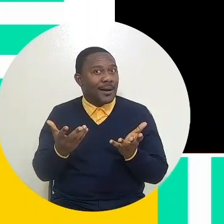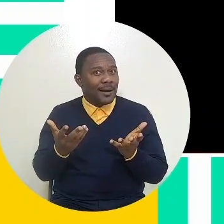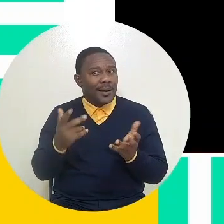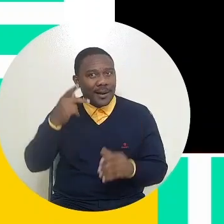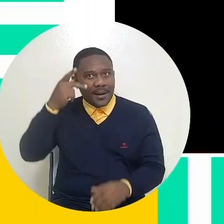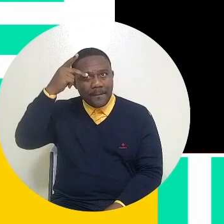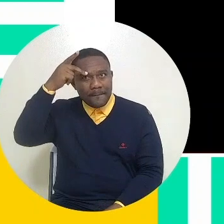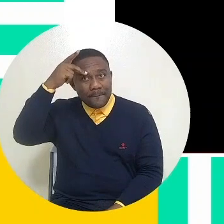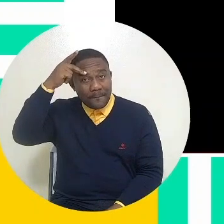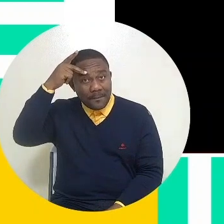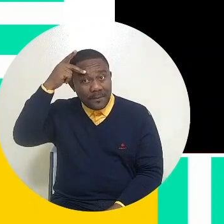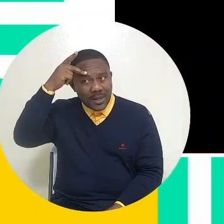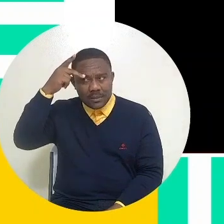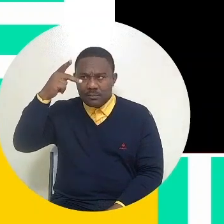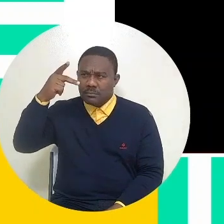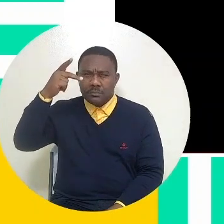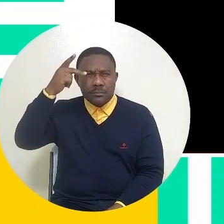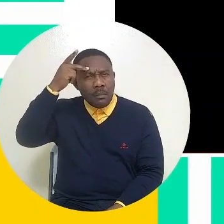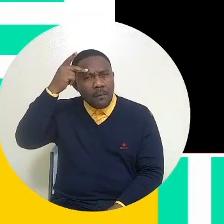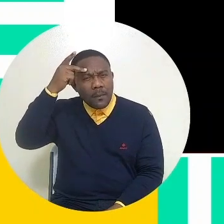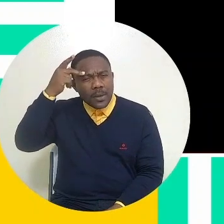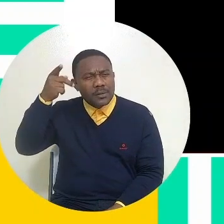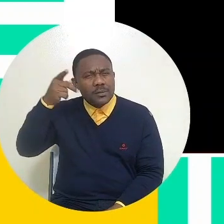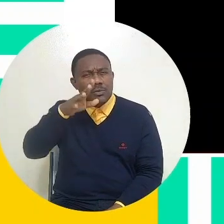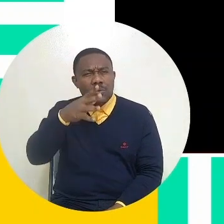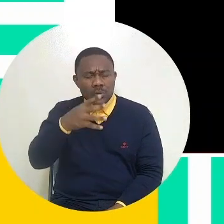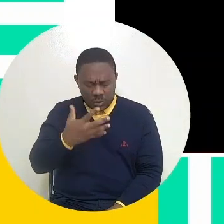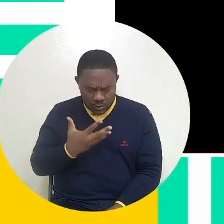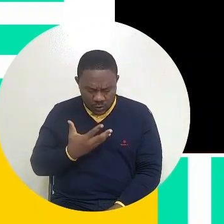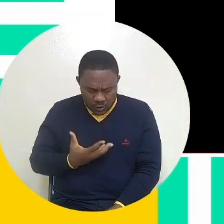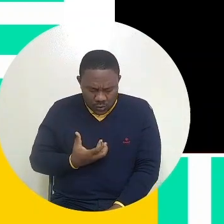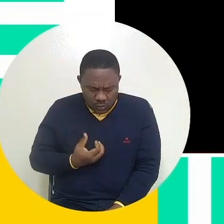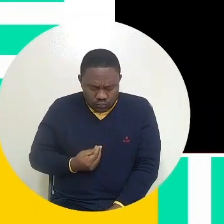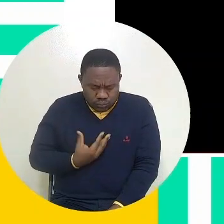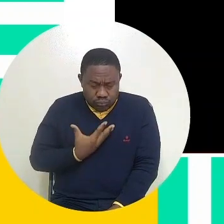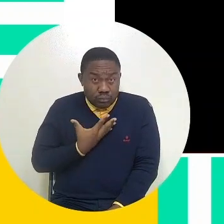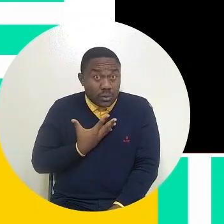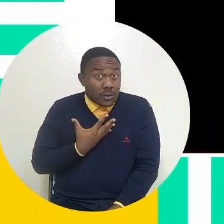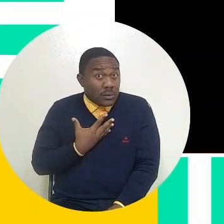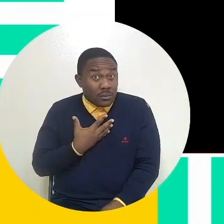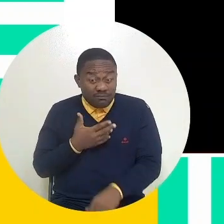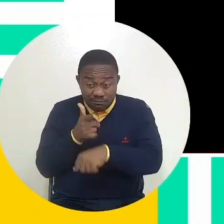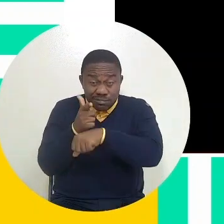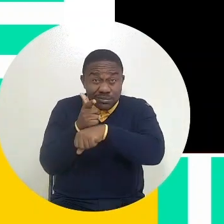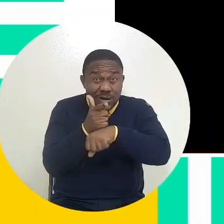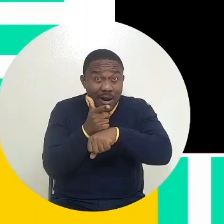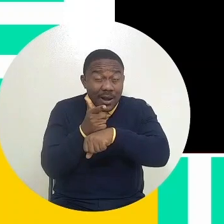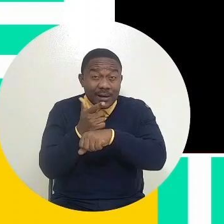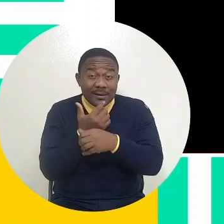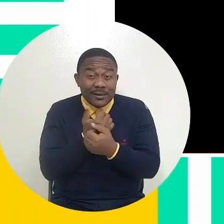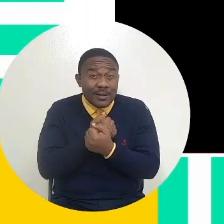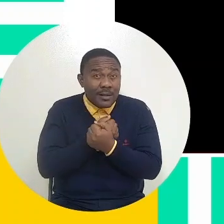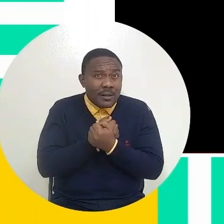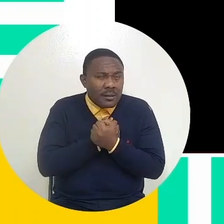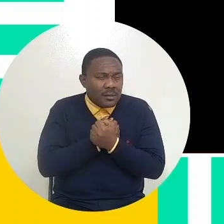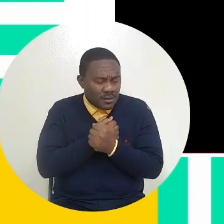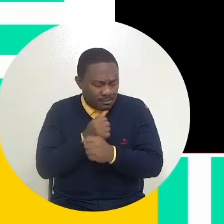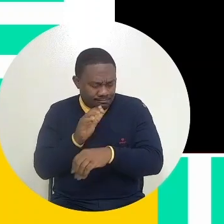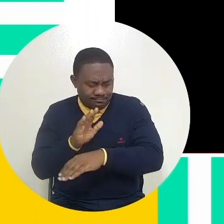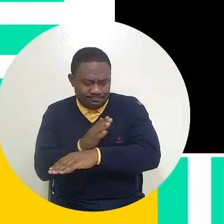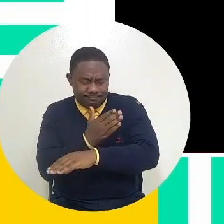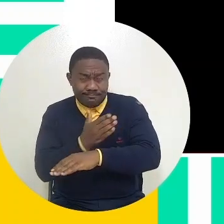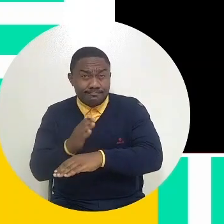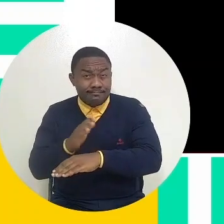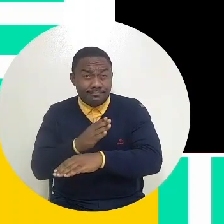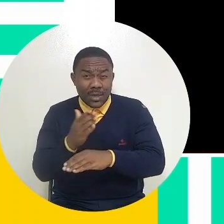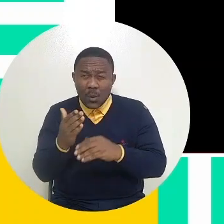is P. P, what are your passions? What are you passionate about? You love cameras, you like videos, you like music. What do you love?